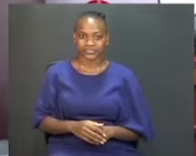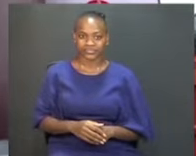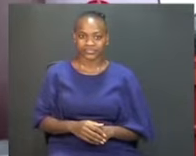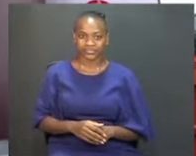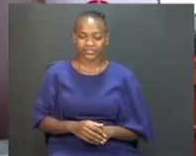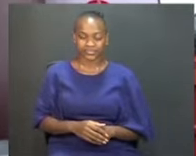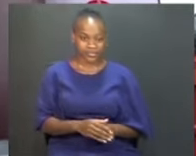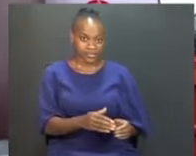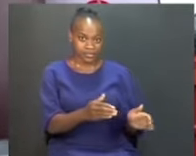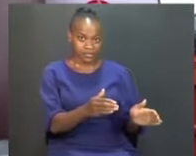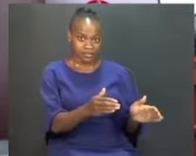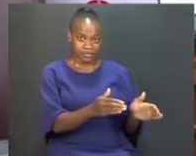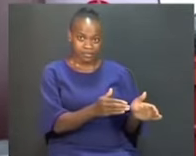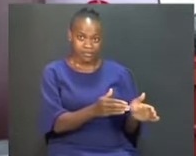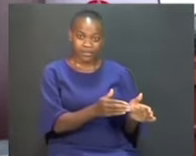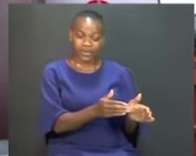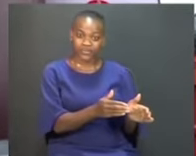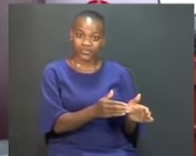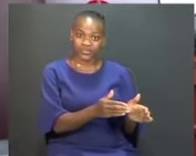minority